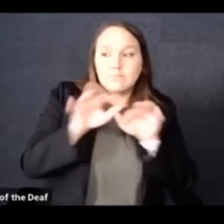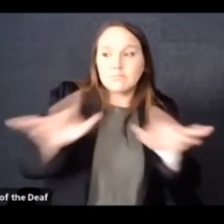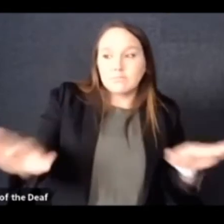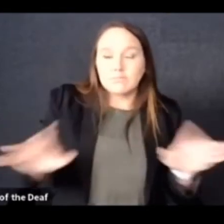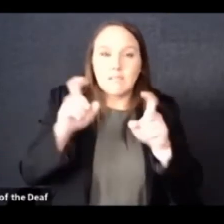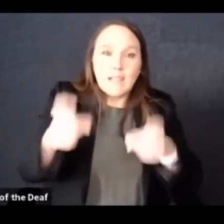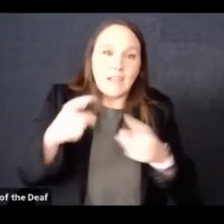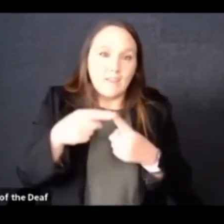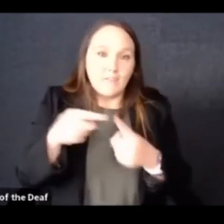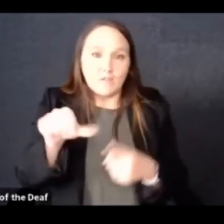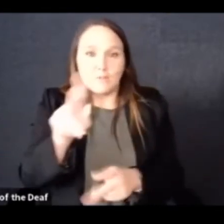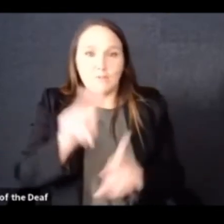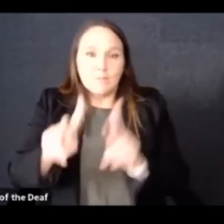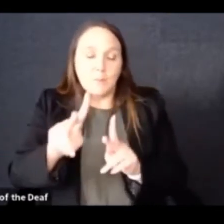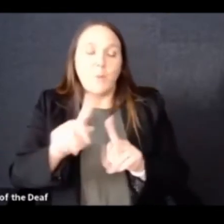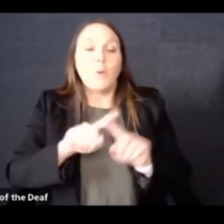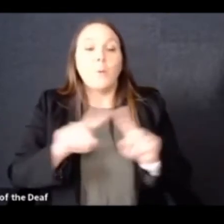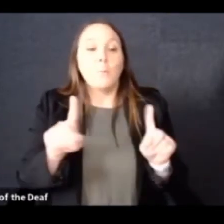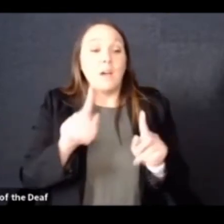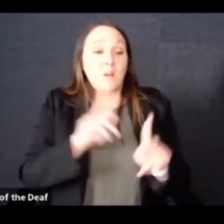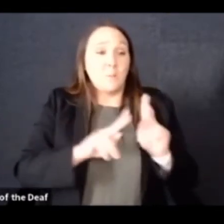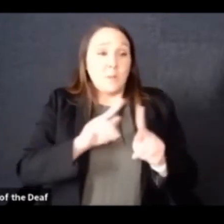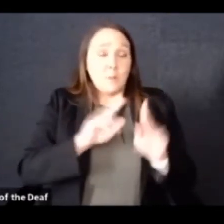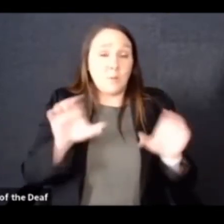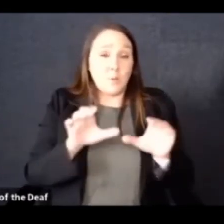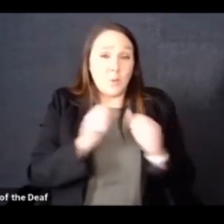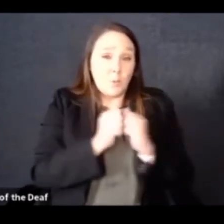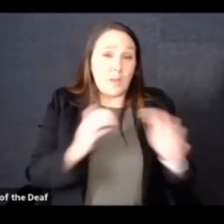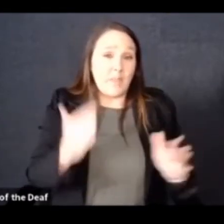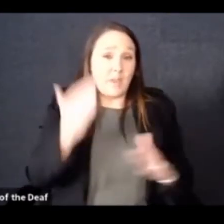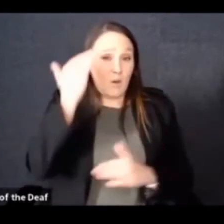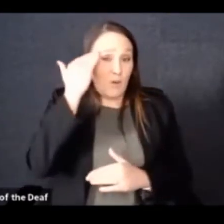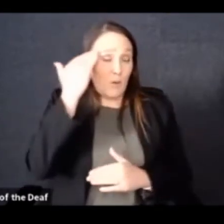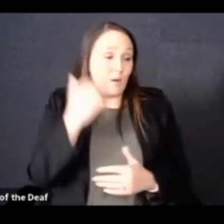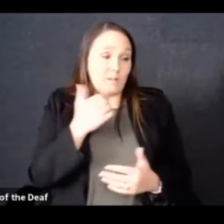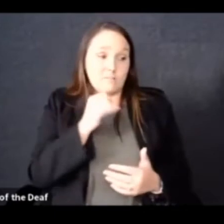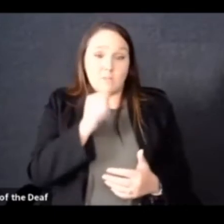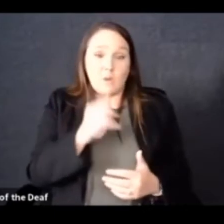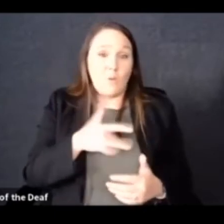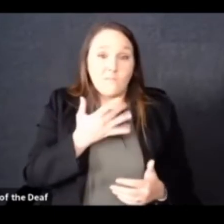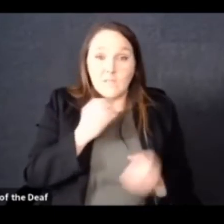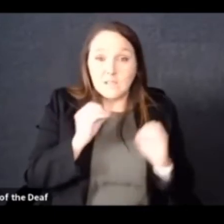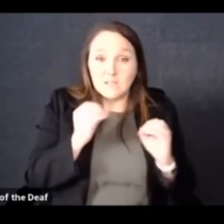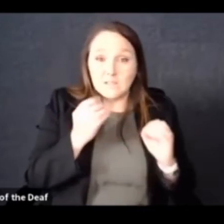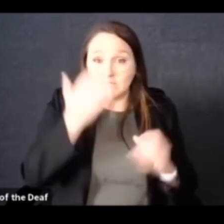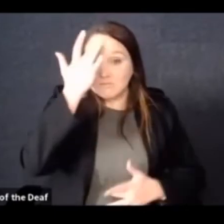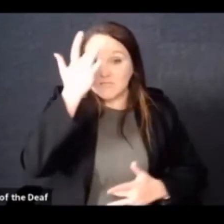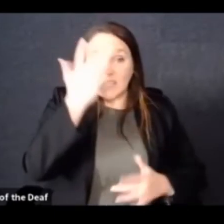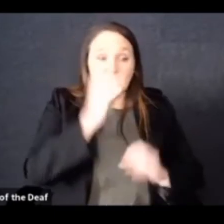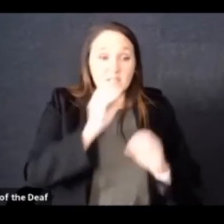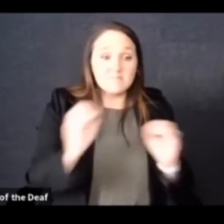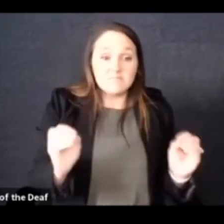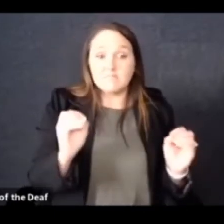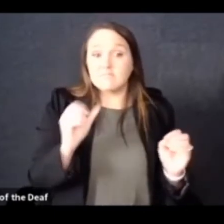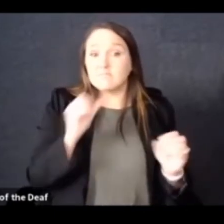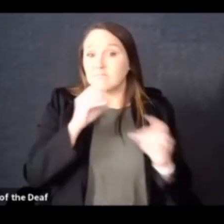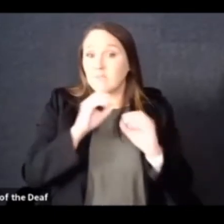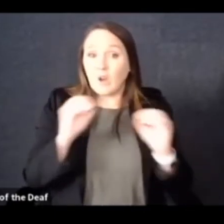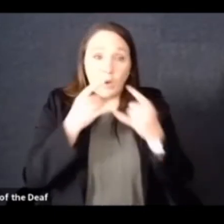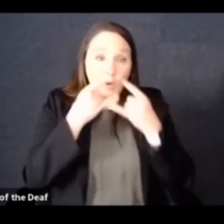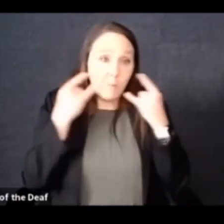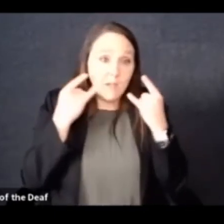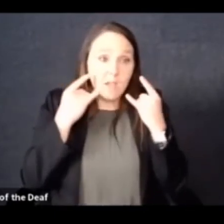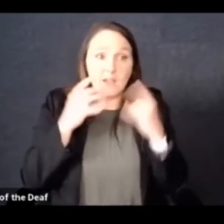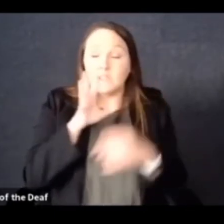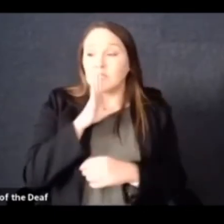but people are unknowingly giving people COVID-19 because maybe they're not very sick or they don't have any symptoms yet, and they're not wearing a mask, and they're